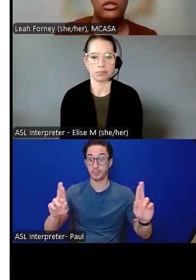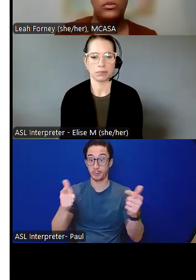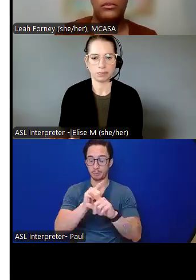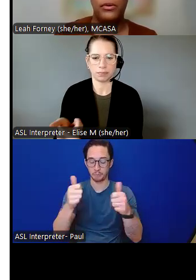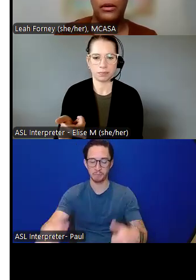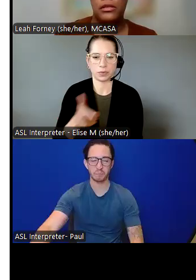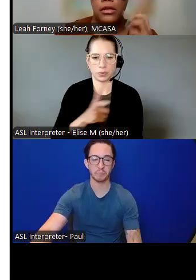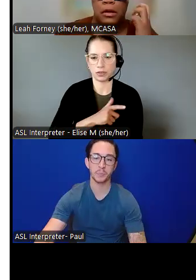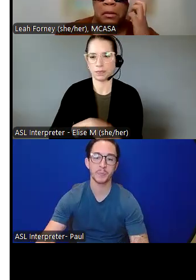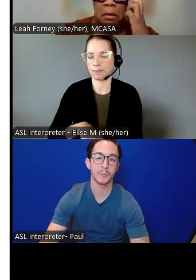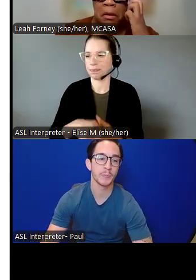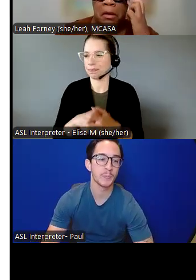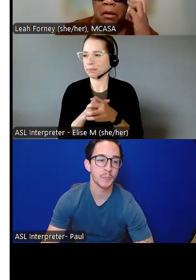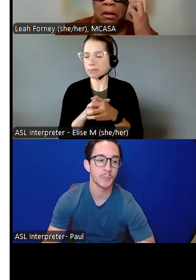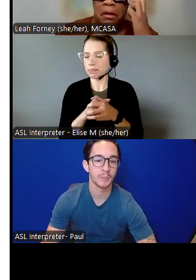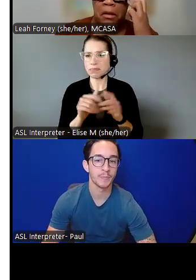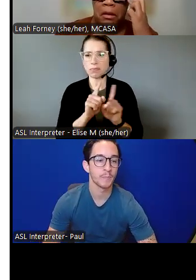It's also important to know